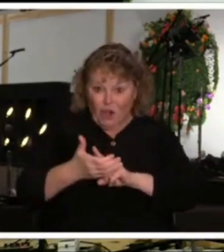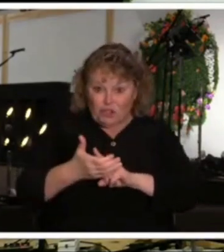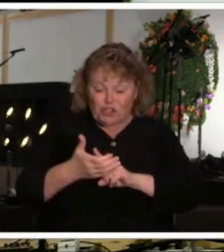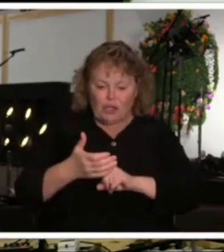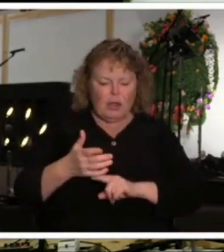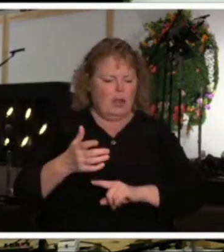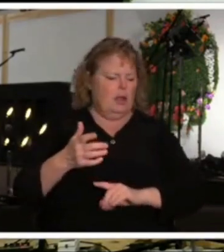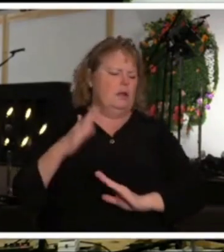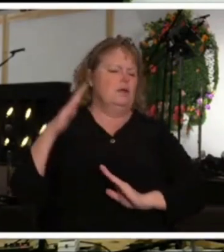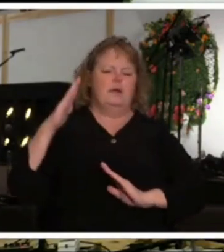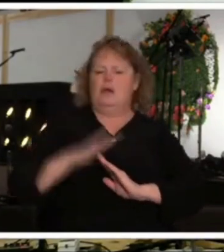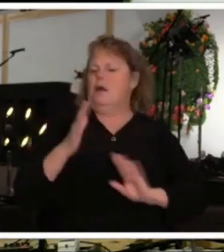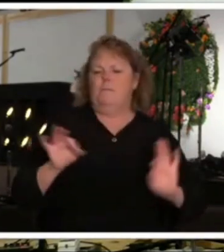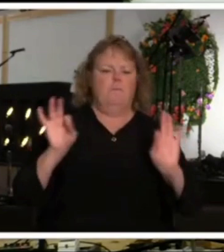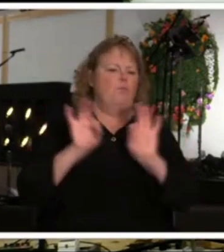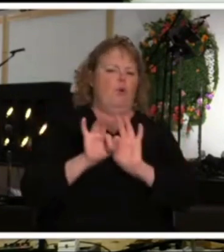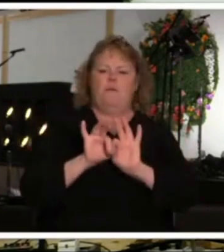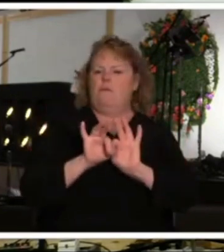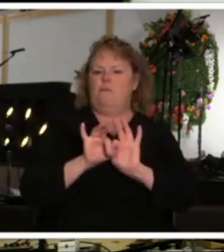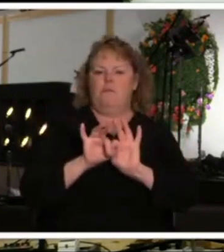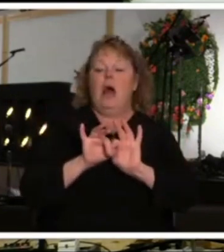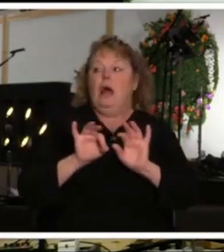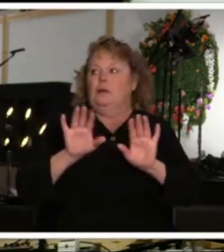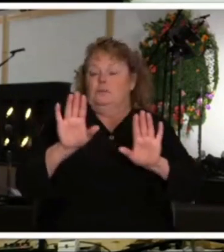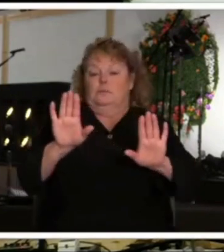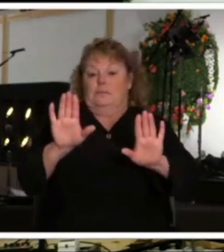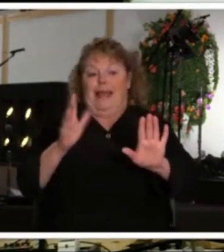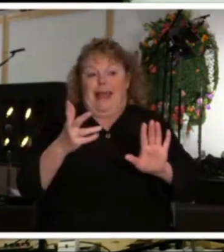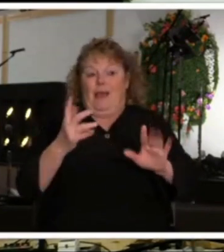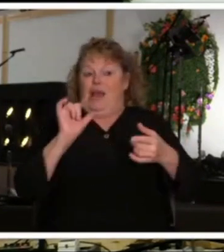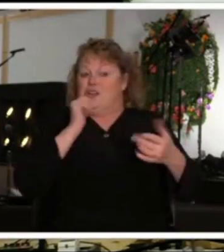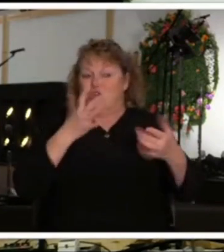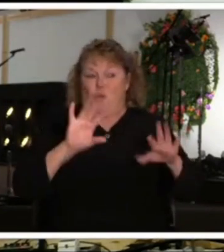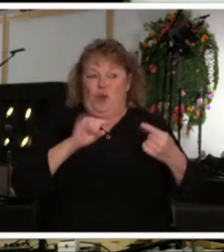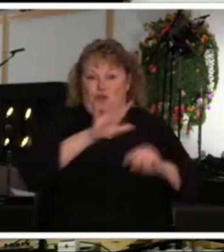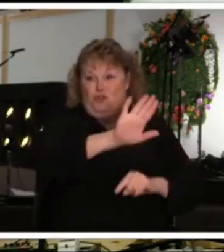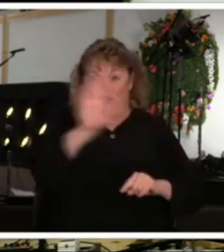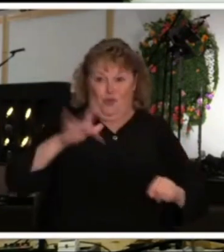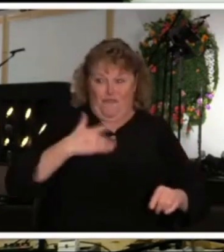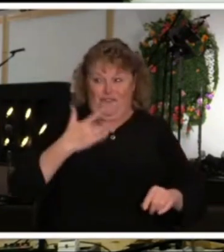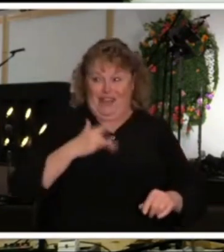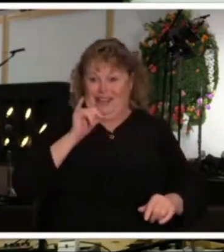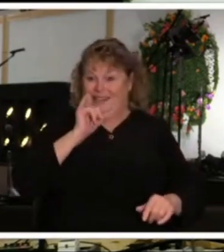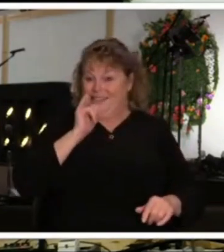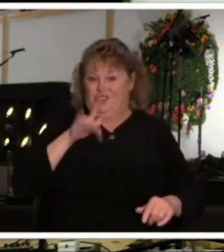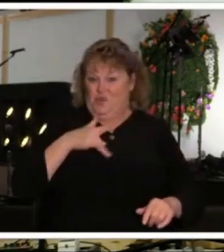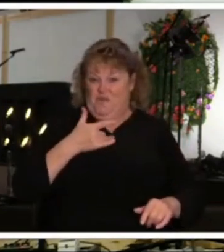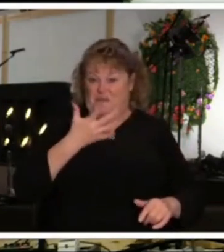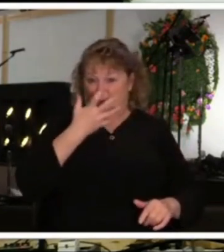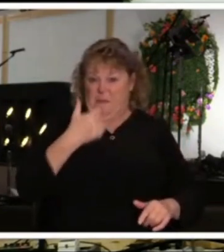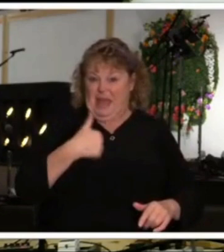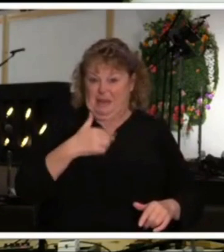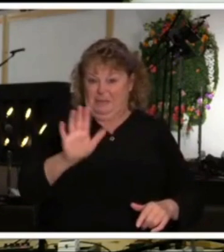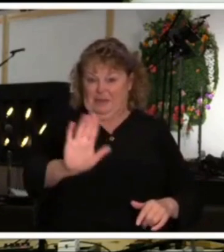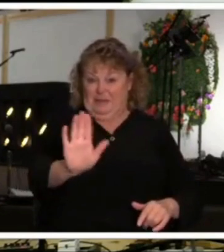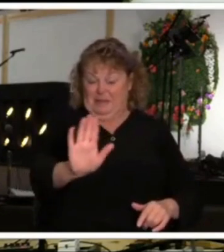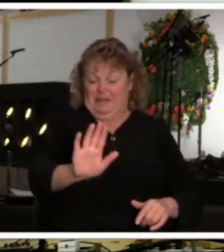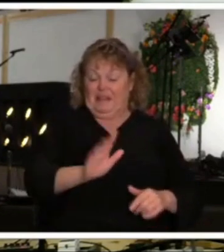everything. And I don't want to hurt anybody's feelings when I say this, please. And I hope we all have family here, right? So I don't want to hurt anybody's feelings. But